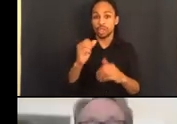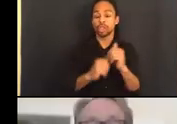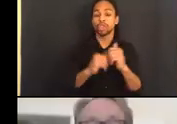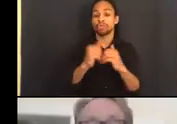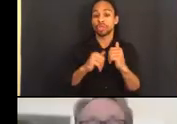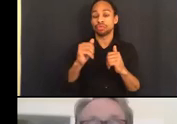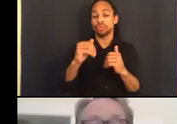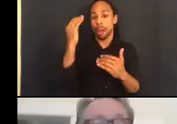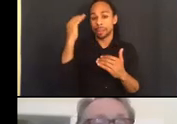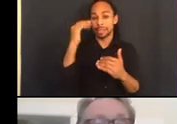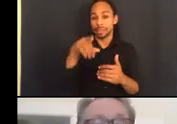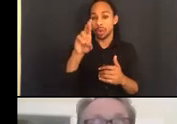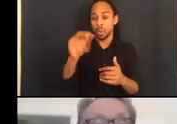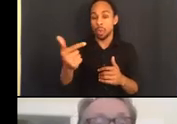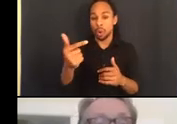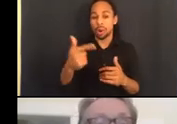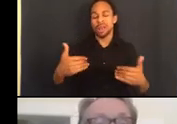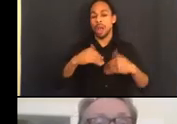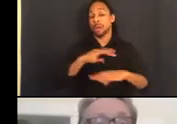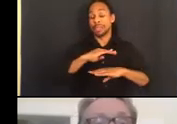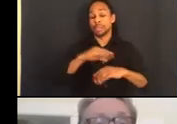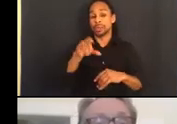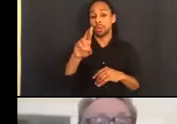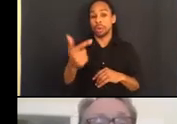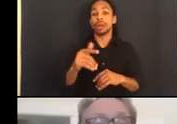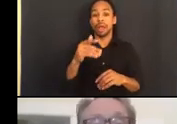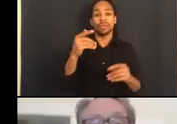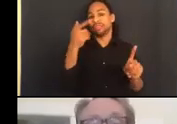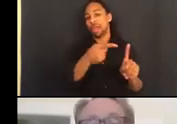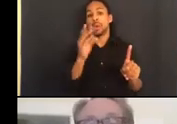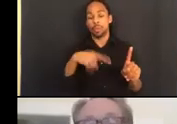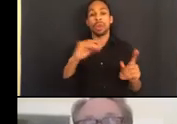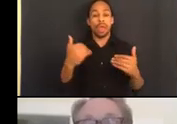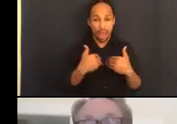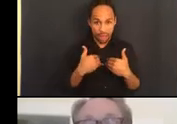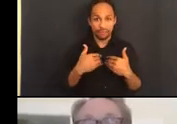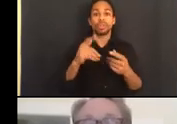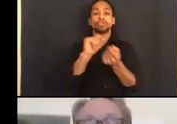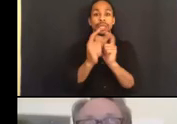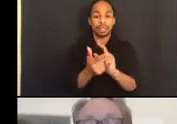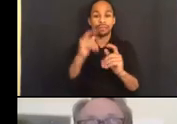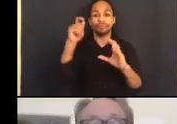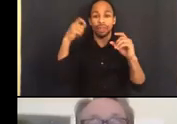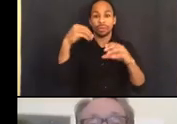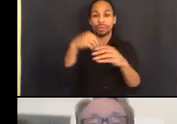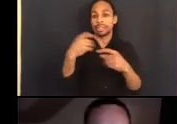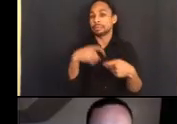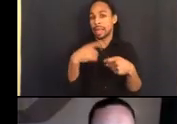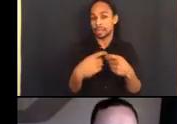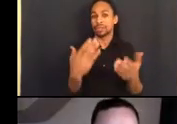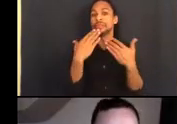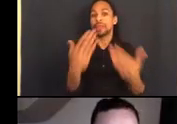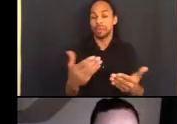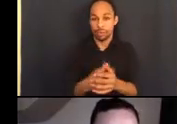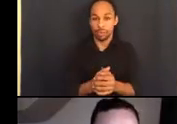structuralcompetency.org, y ahí podrán obtener una traducción de estos videos en español. Gracias.